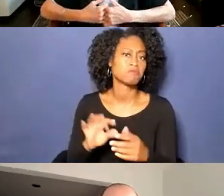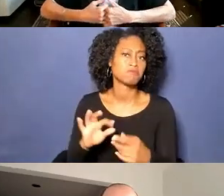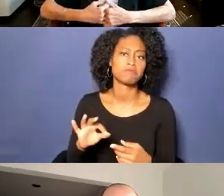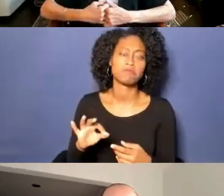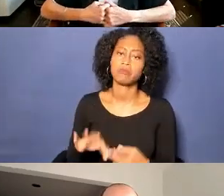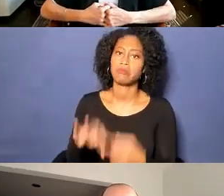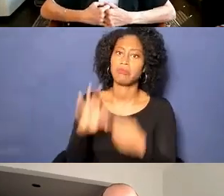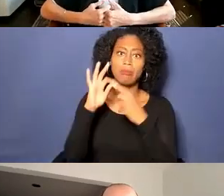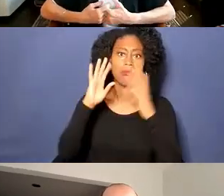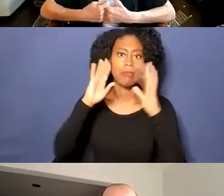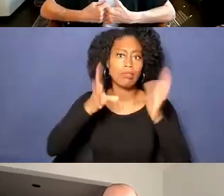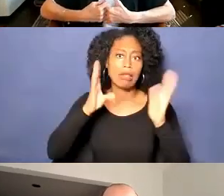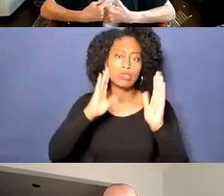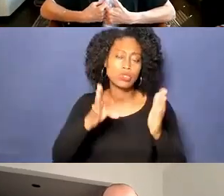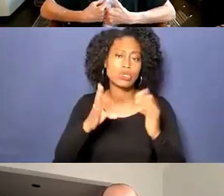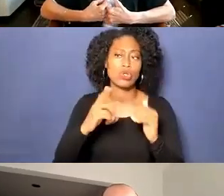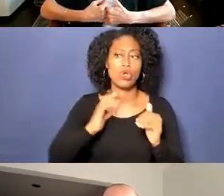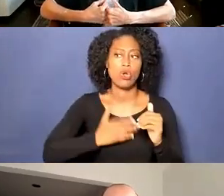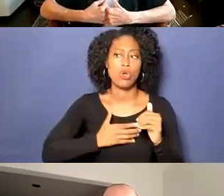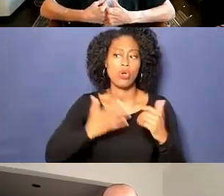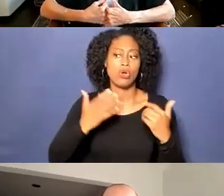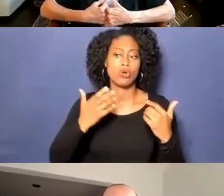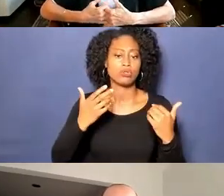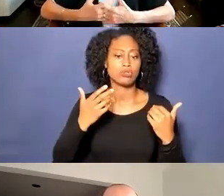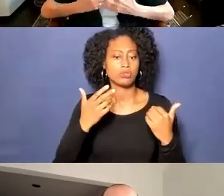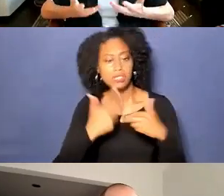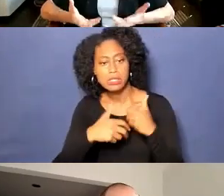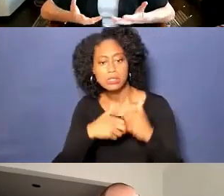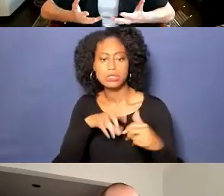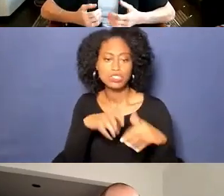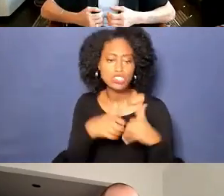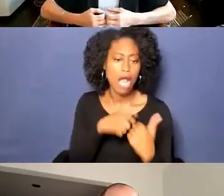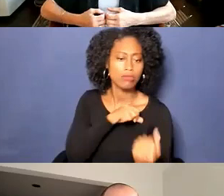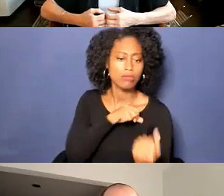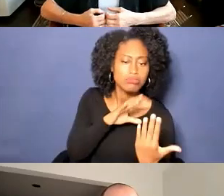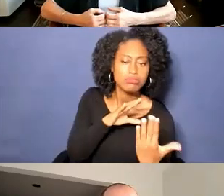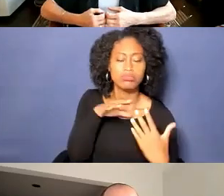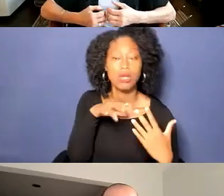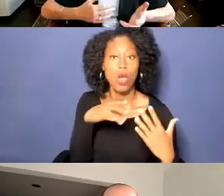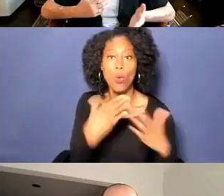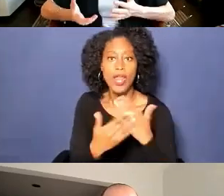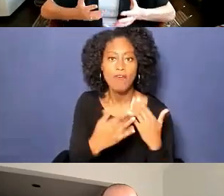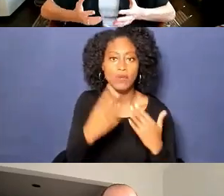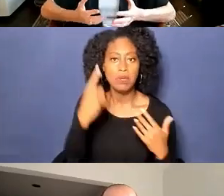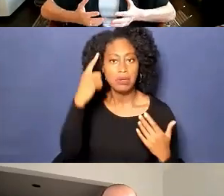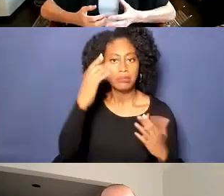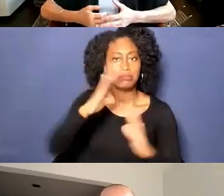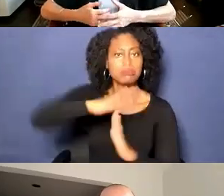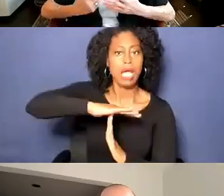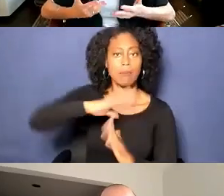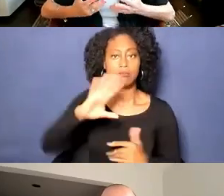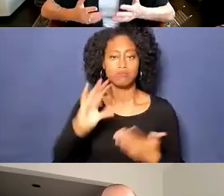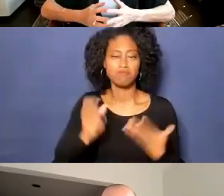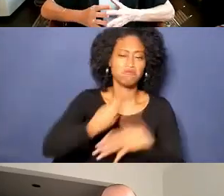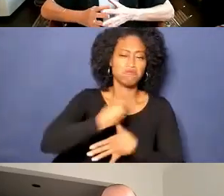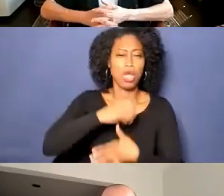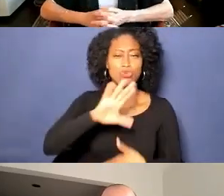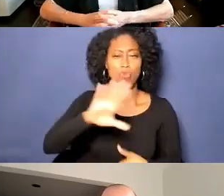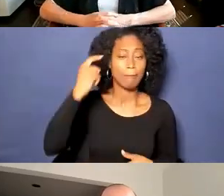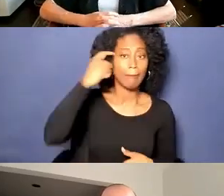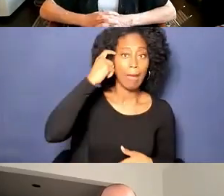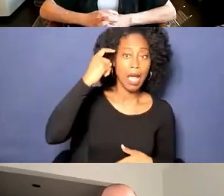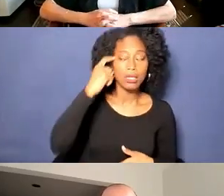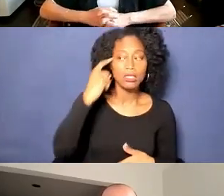attention to the issues and challenges on your mind, methodological modules, and career